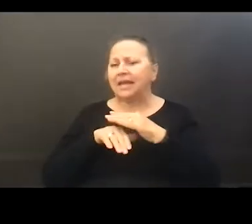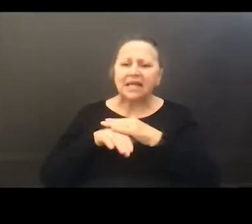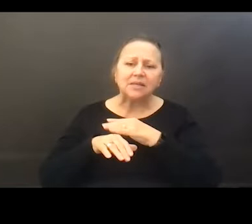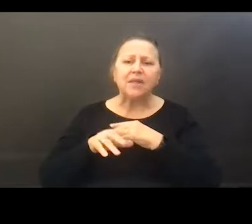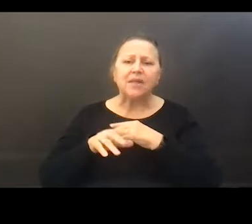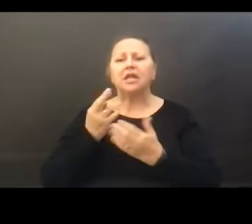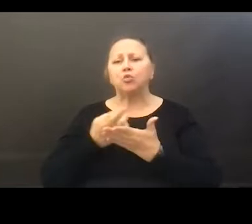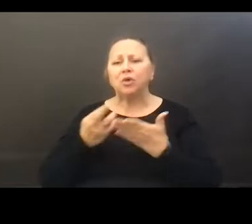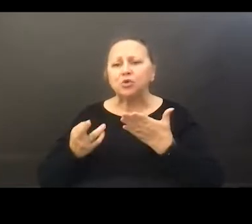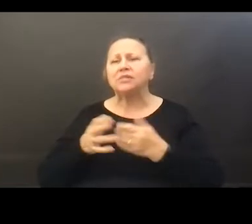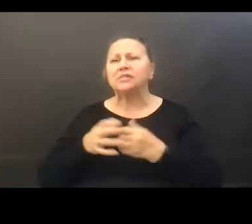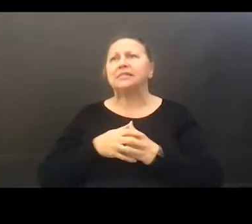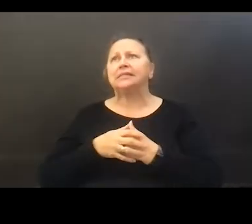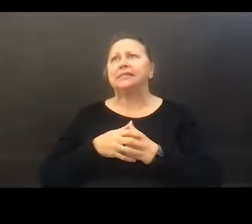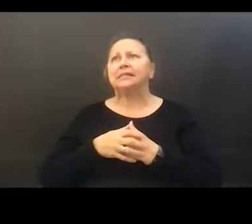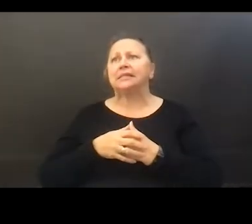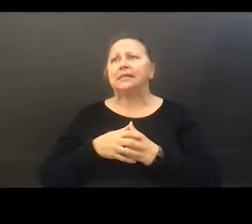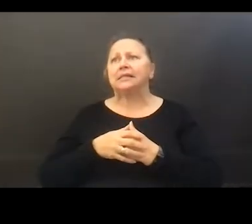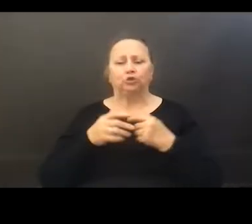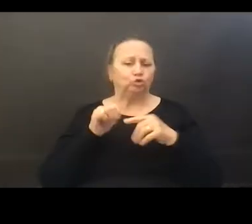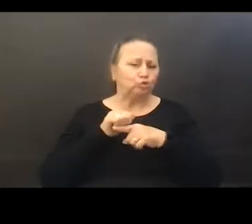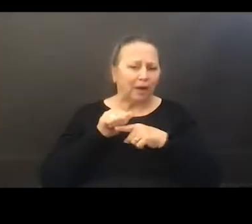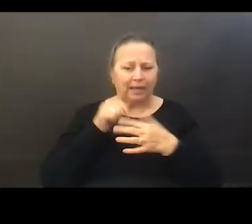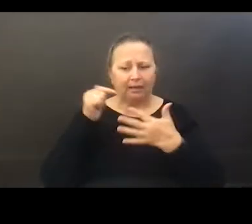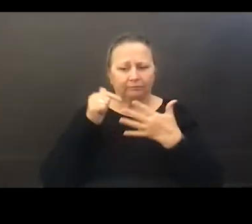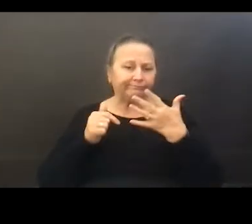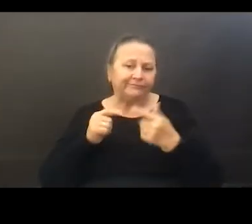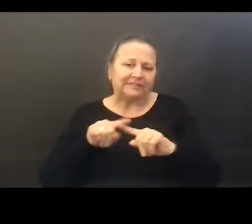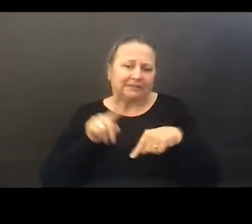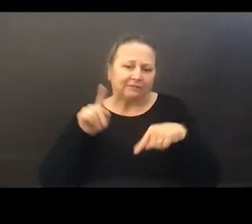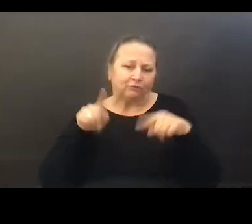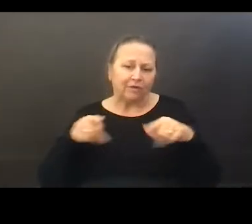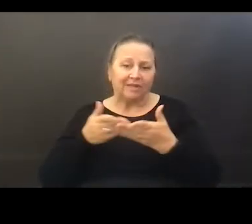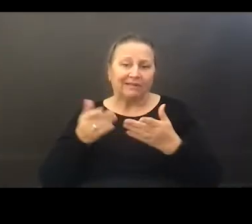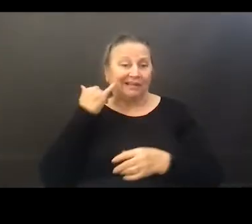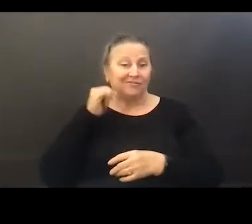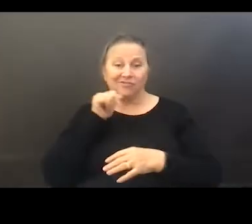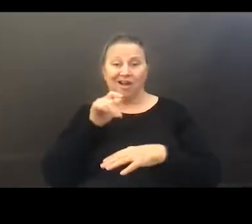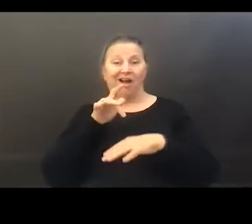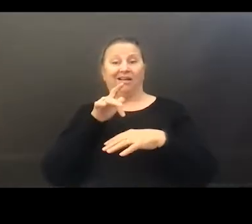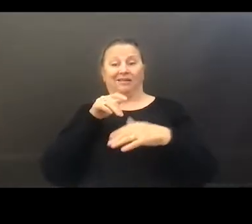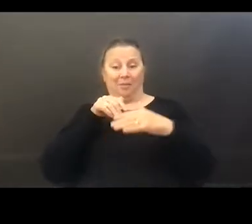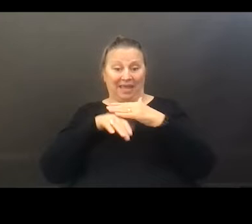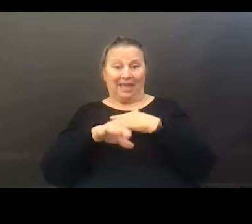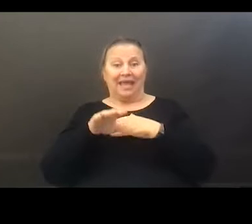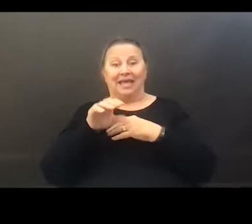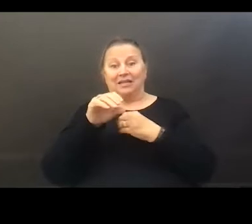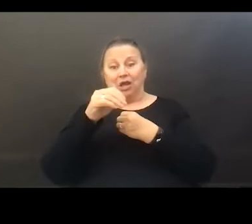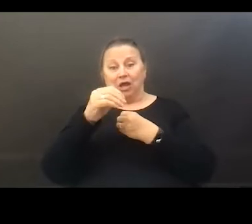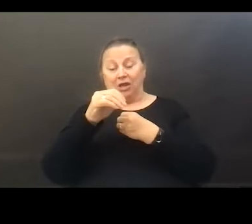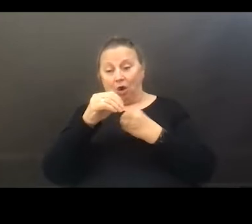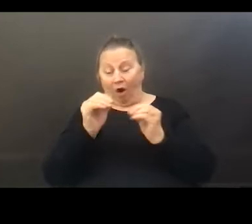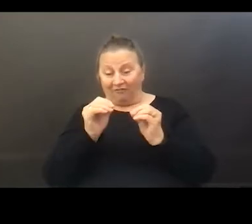as training and so on. And so if you haven't been to a Workforce Solutions office, look us up, come on out and visit with